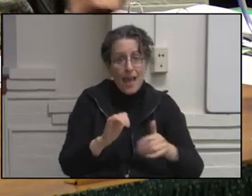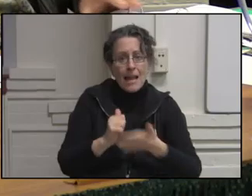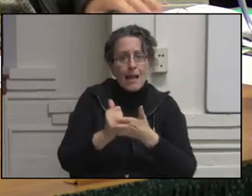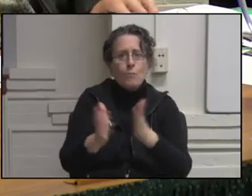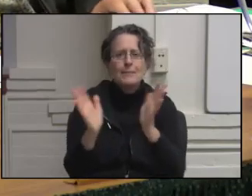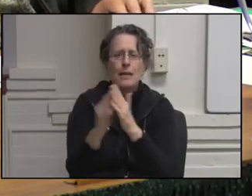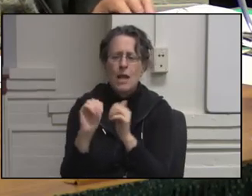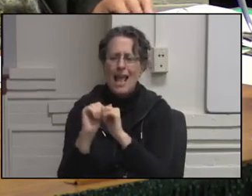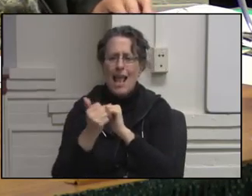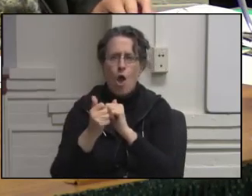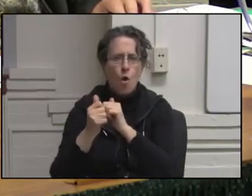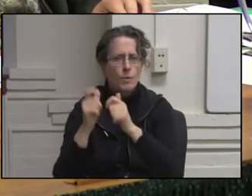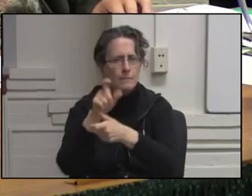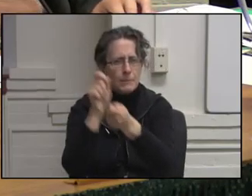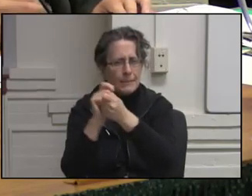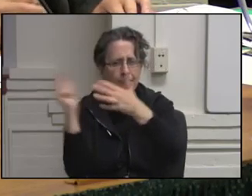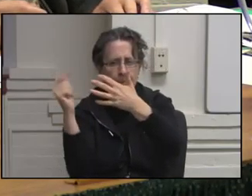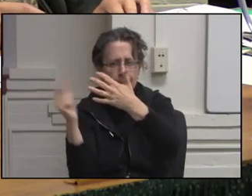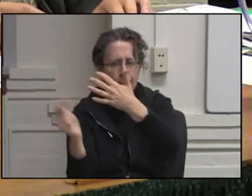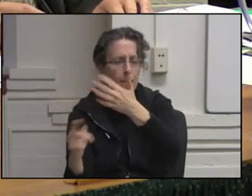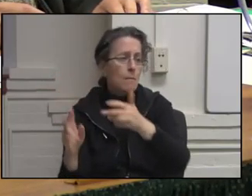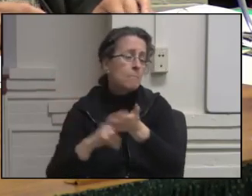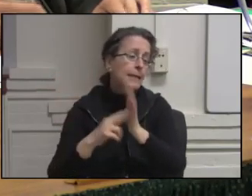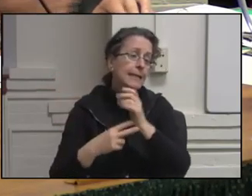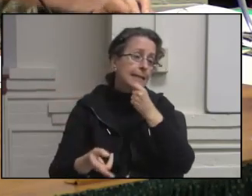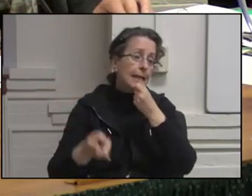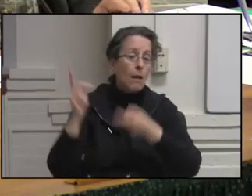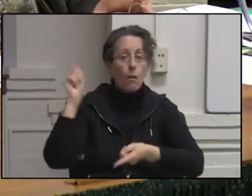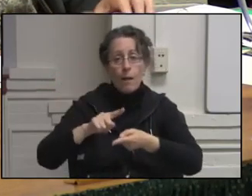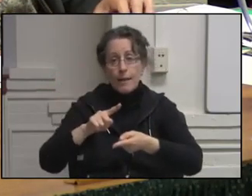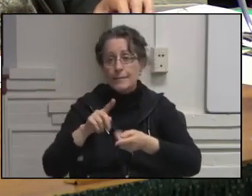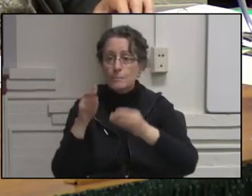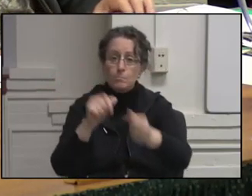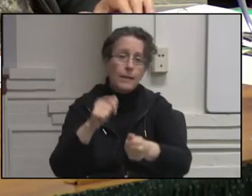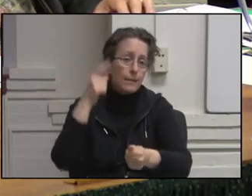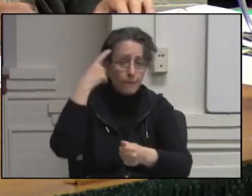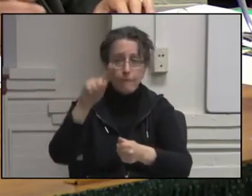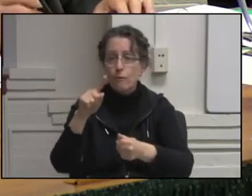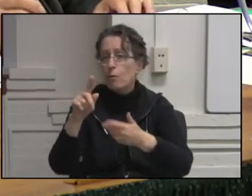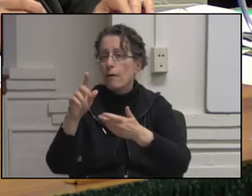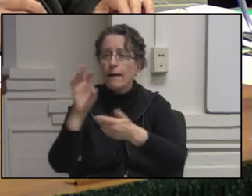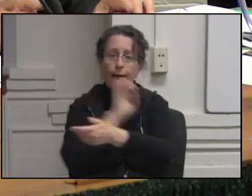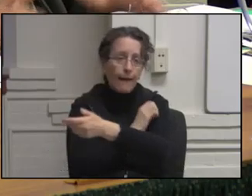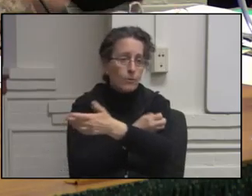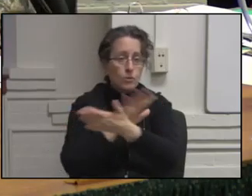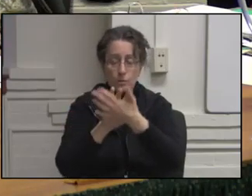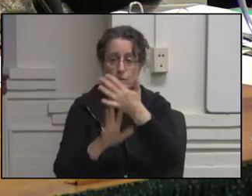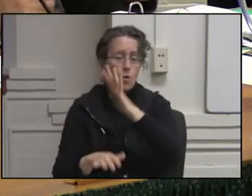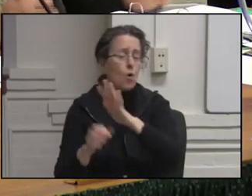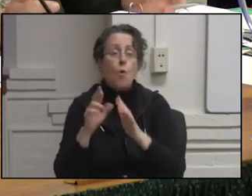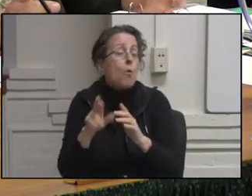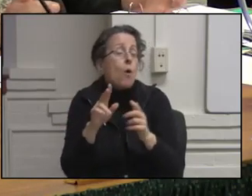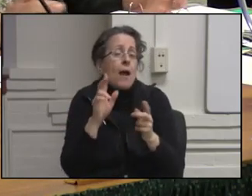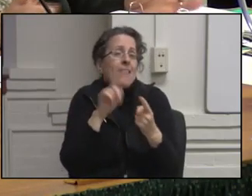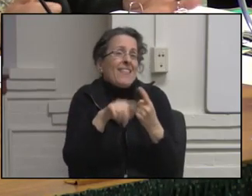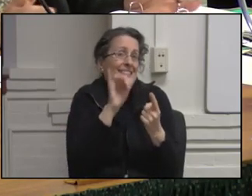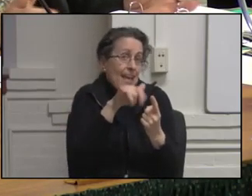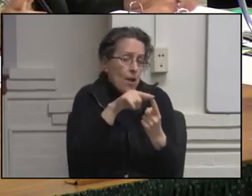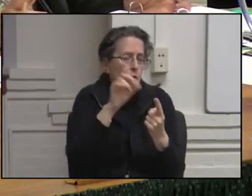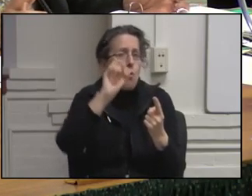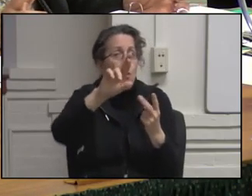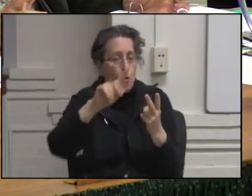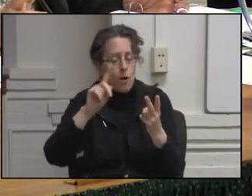if it could save money through efficiencies, of course, but how does it help the world if that's one of the concerns that we want to wrap